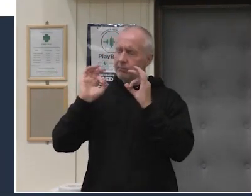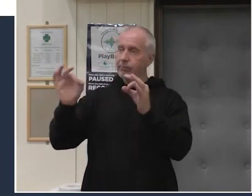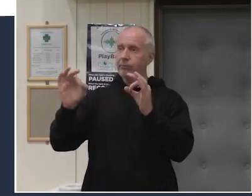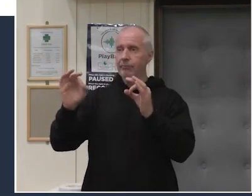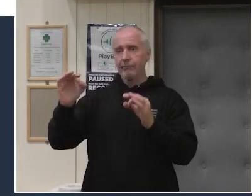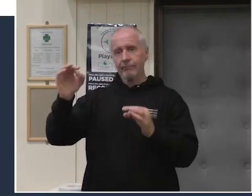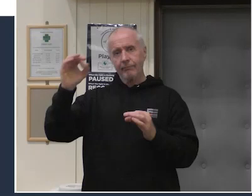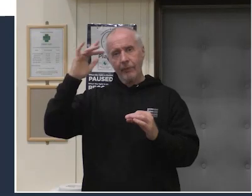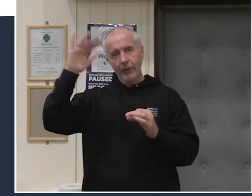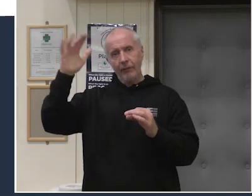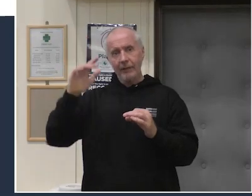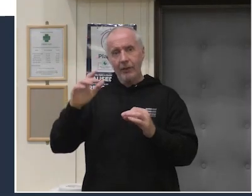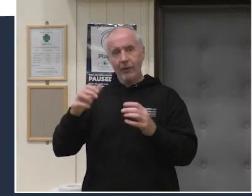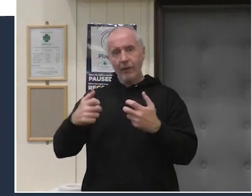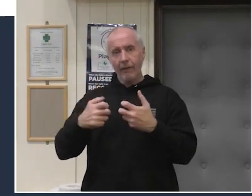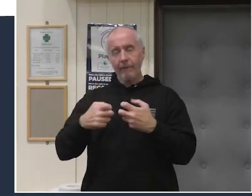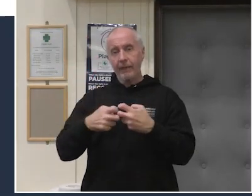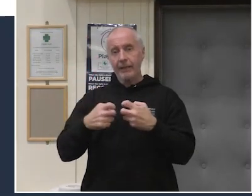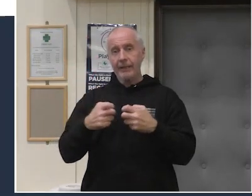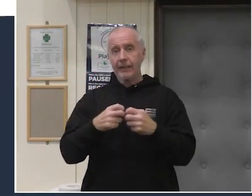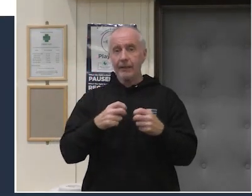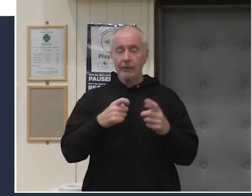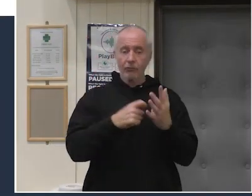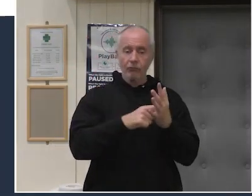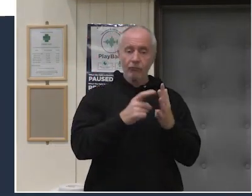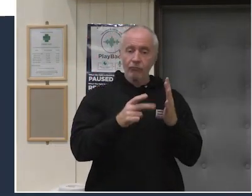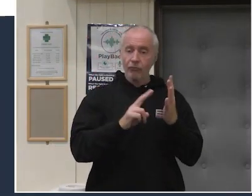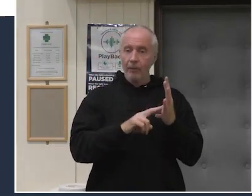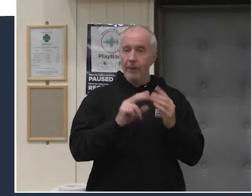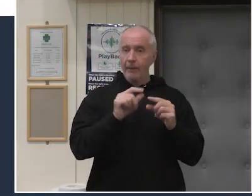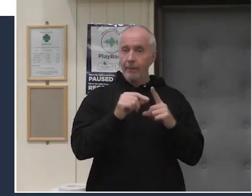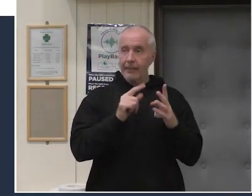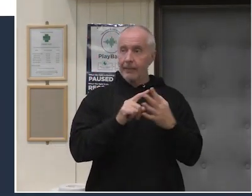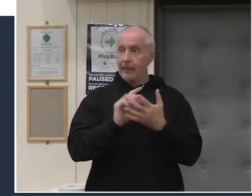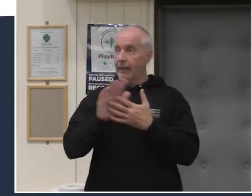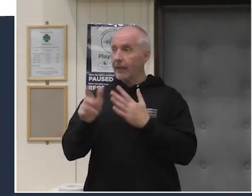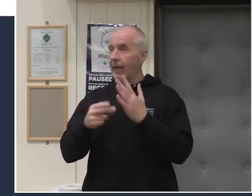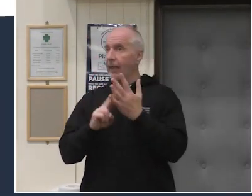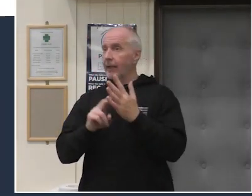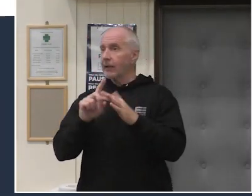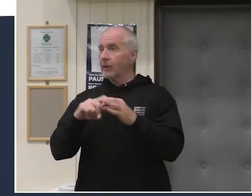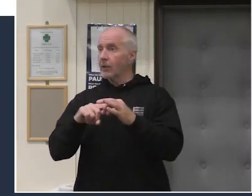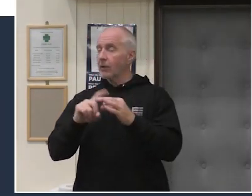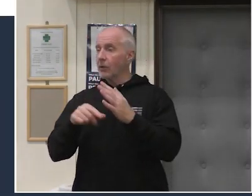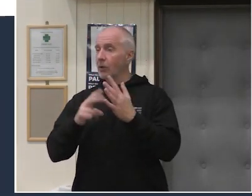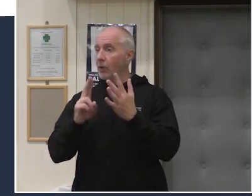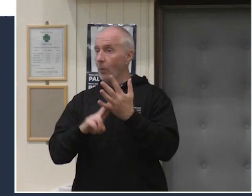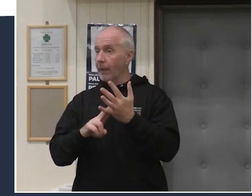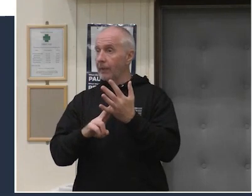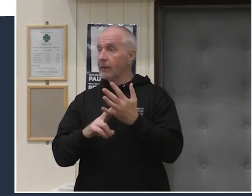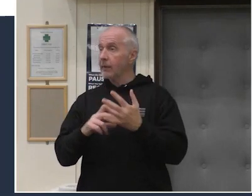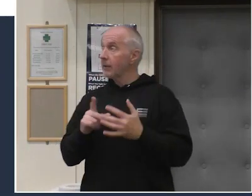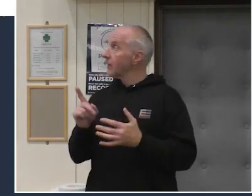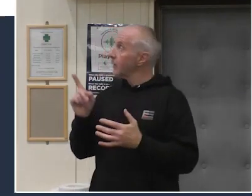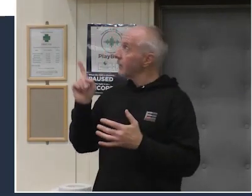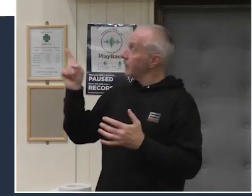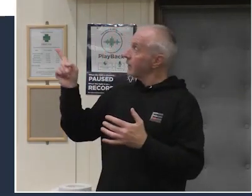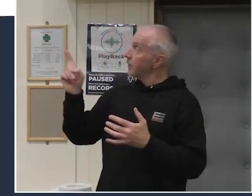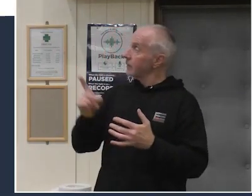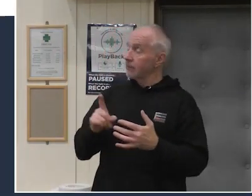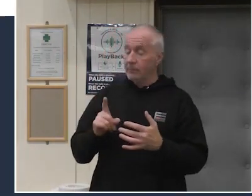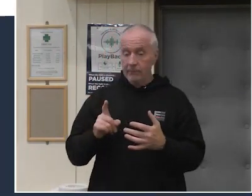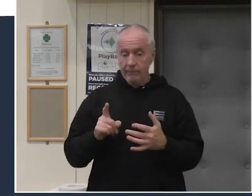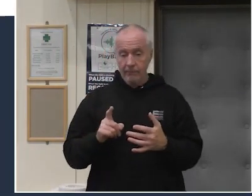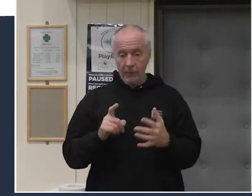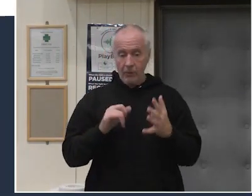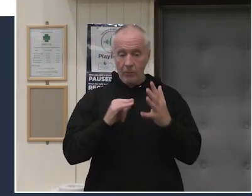Robert Peccei and Helen Quinn, in the 1970s and late 70s, they came up with this solution to what we're calling the